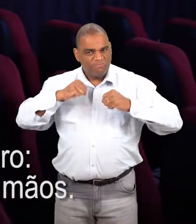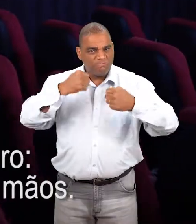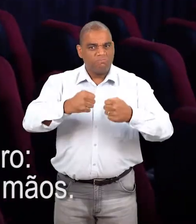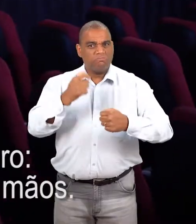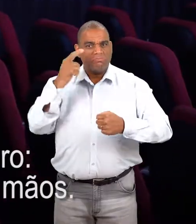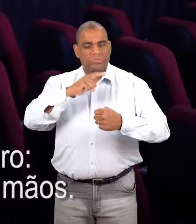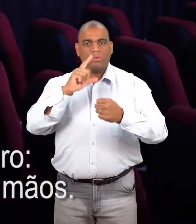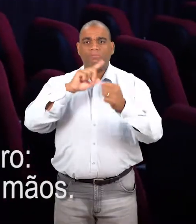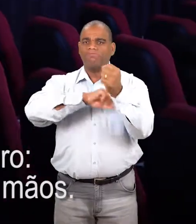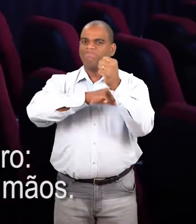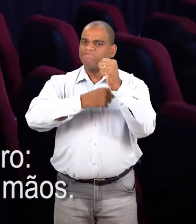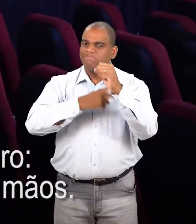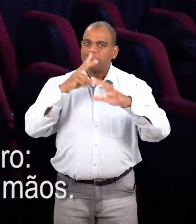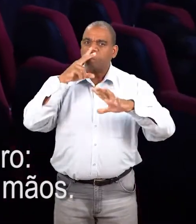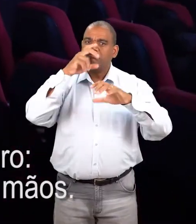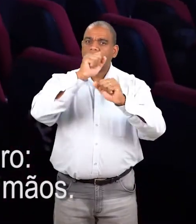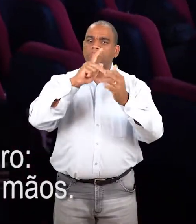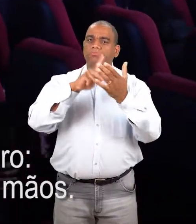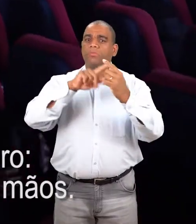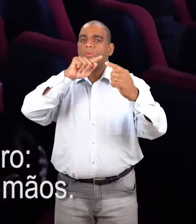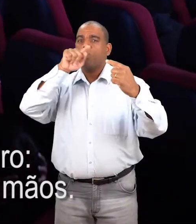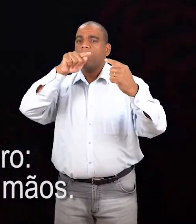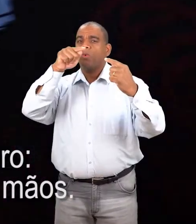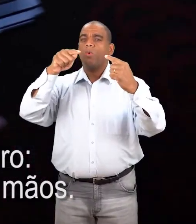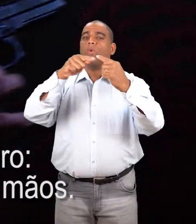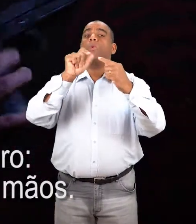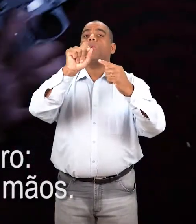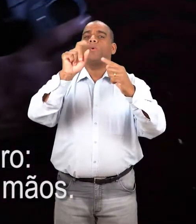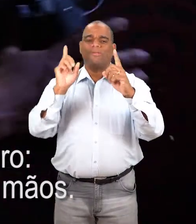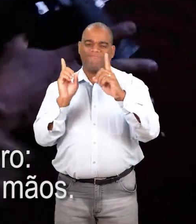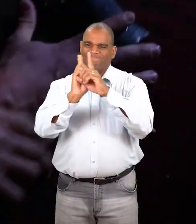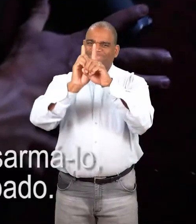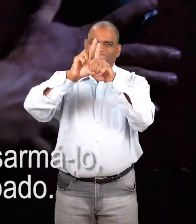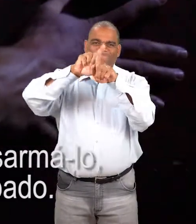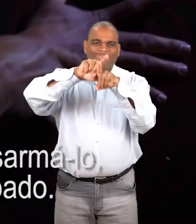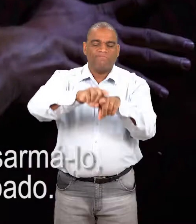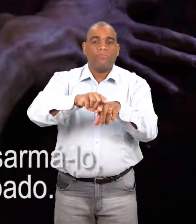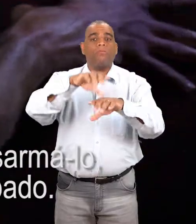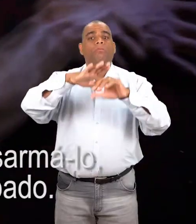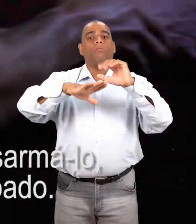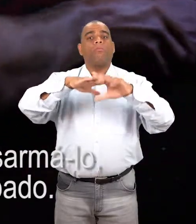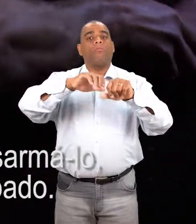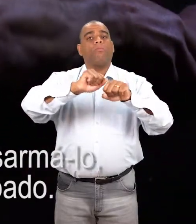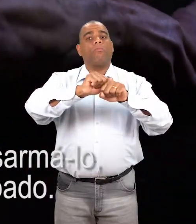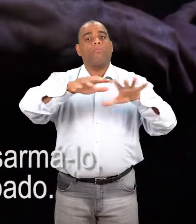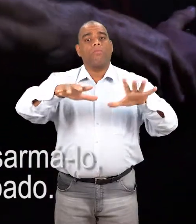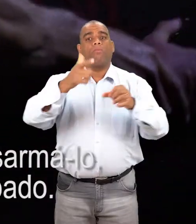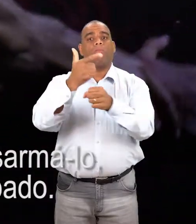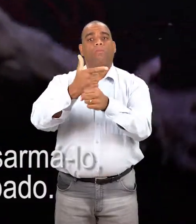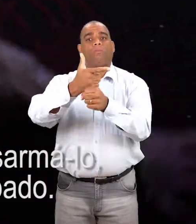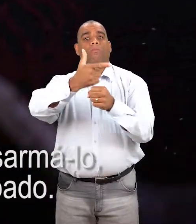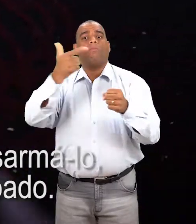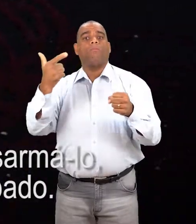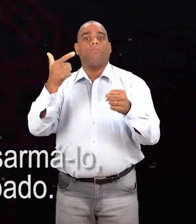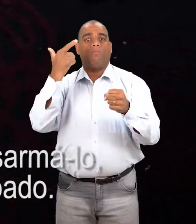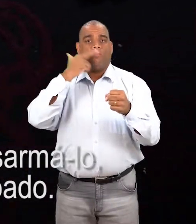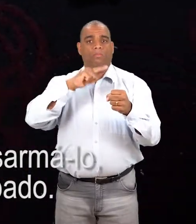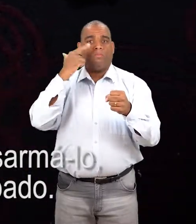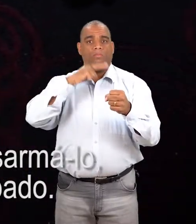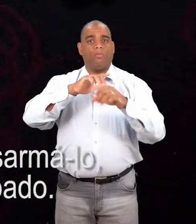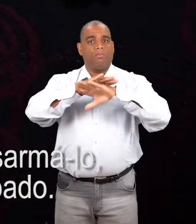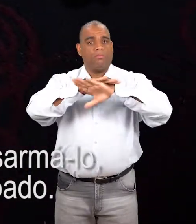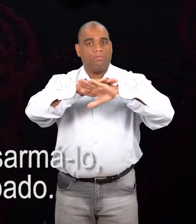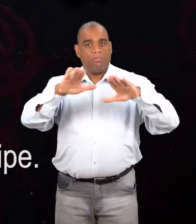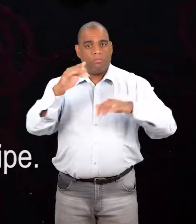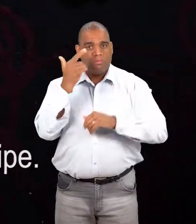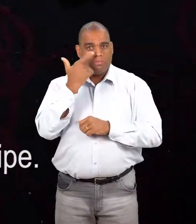Your objective here is very clear. Take him to the ground and control his hands. Once you do this, you'll be able to remove the weapon and the immediate threat will